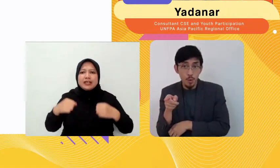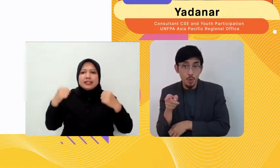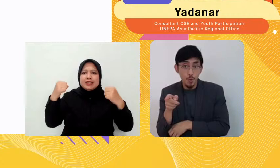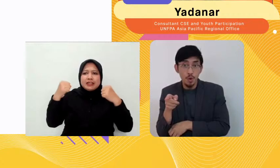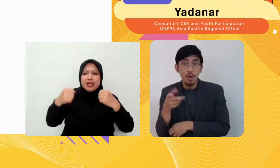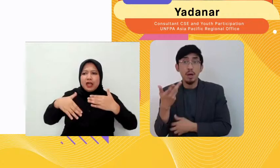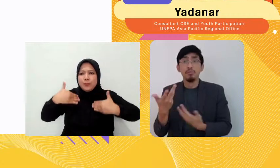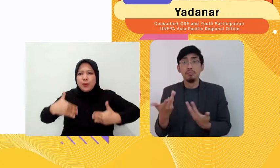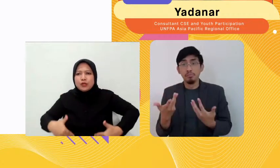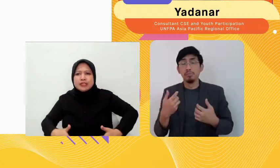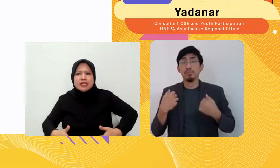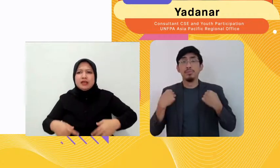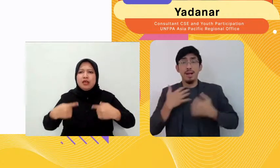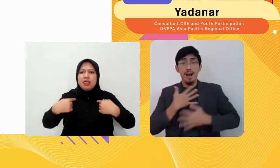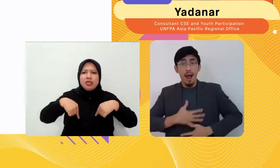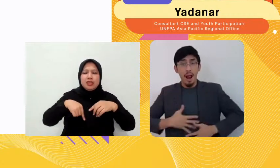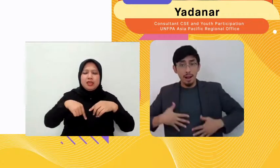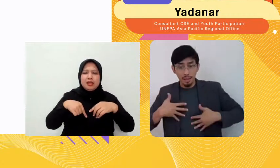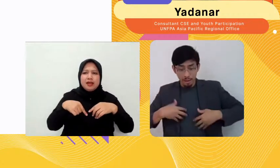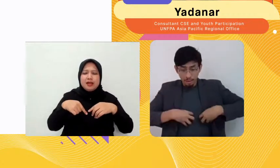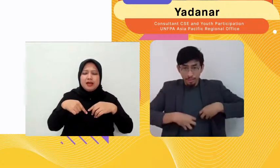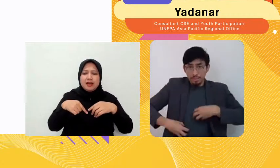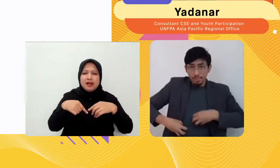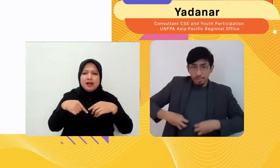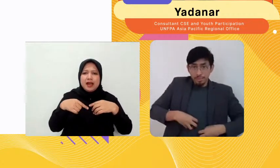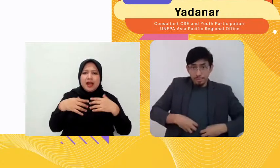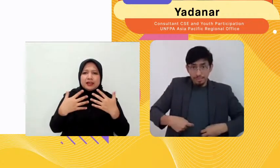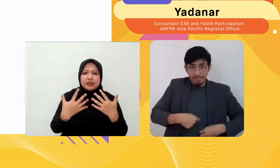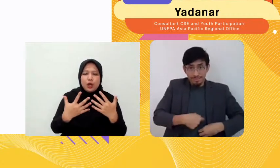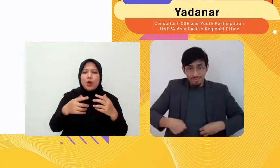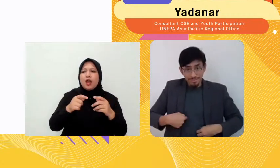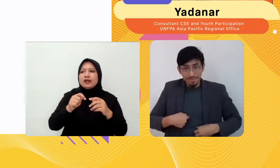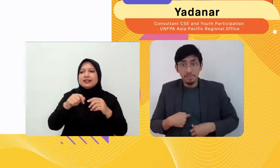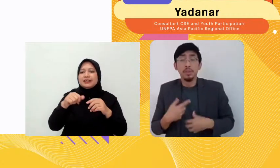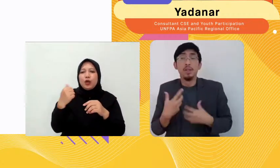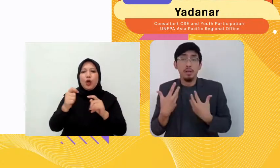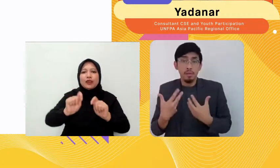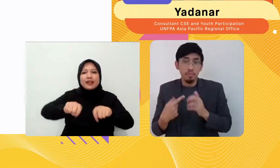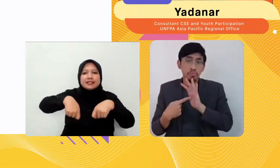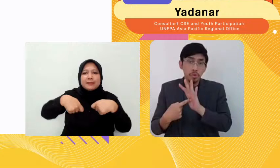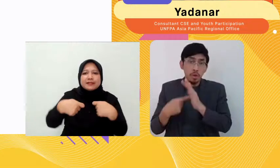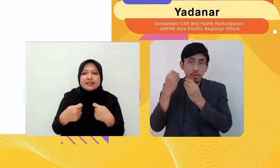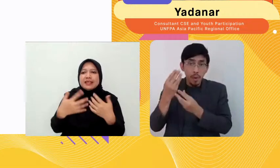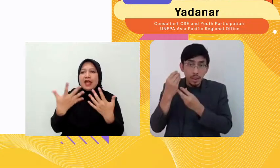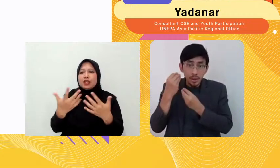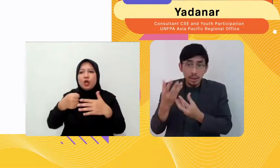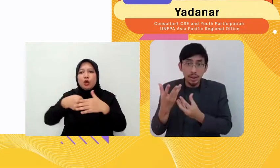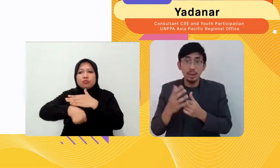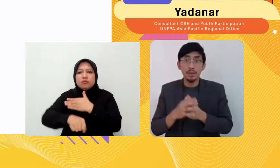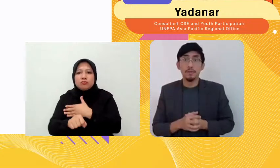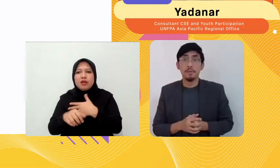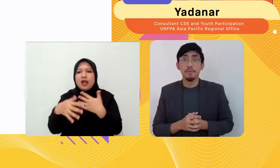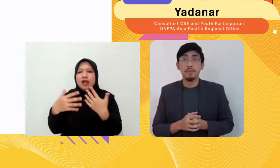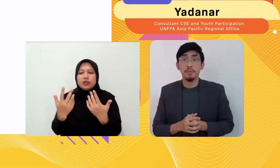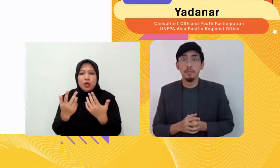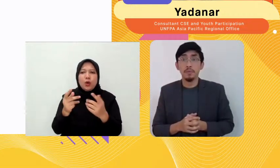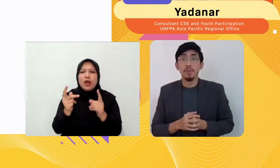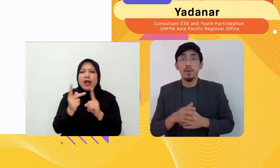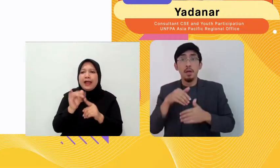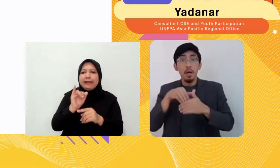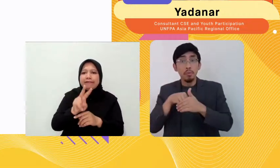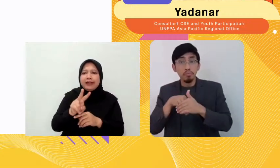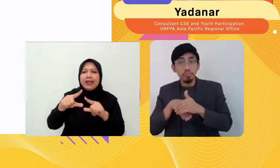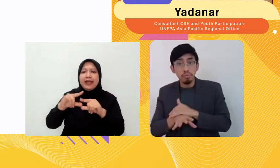menstruation, reproduction, modern contraception, pregnancy, childbirth, and STI, including HIV and AIDS. So it gives